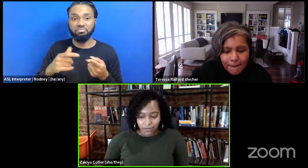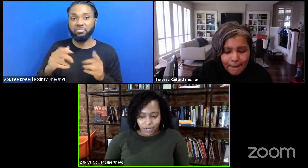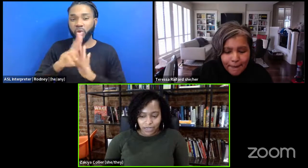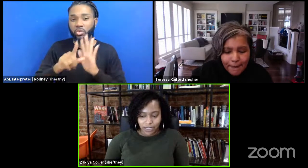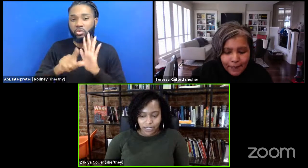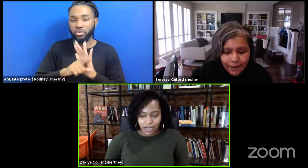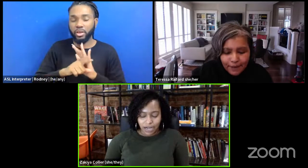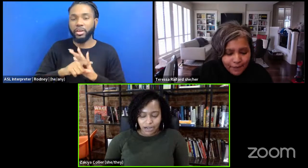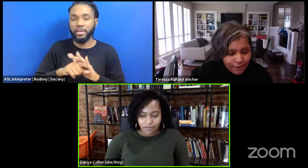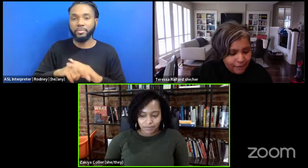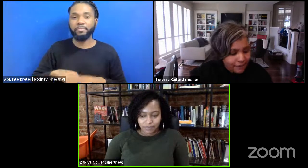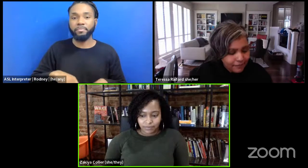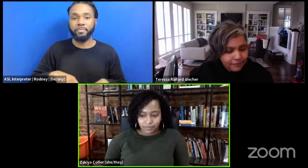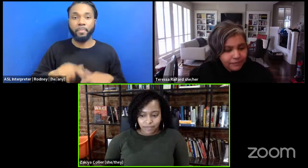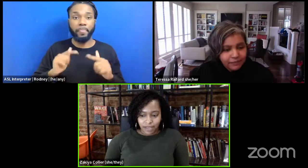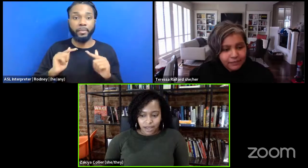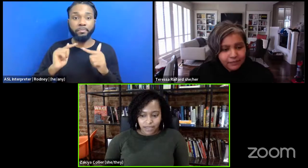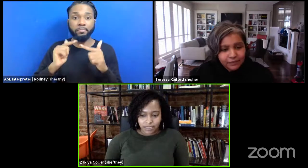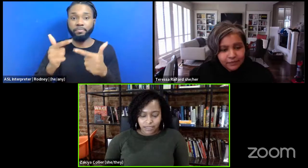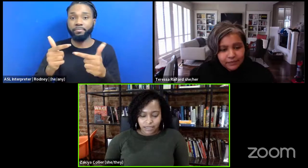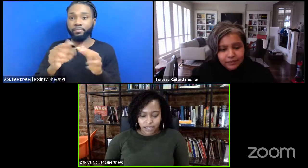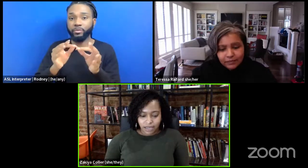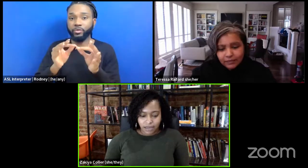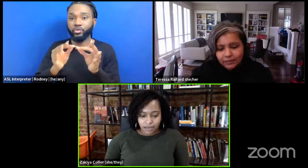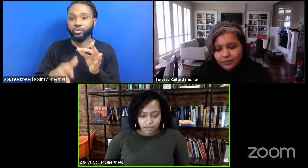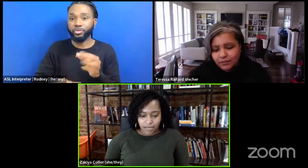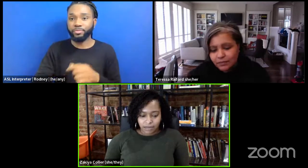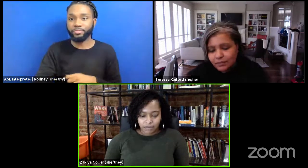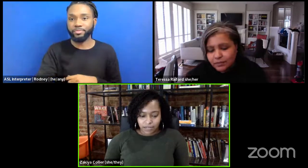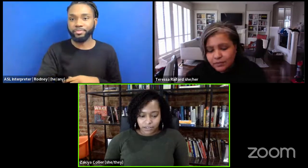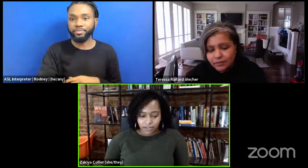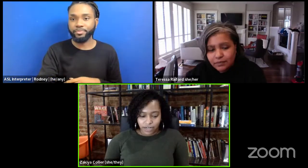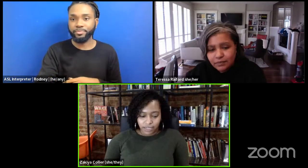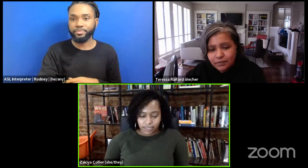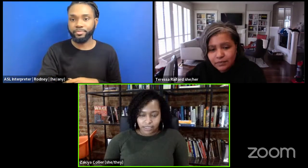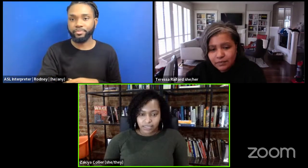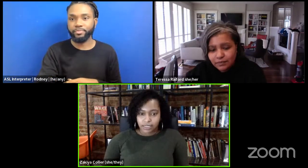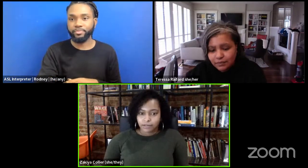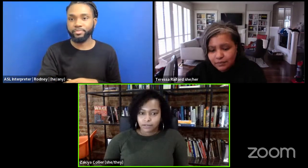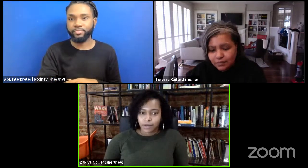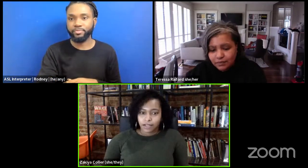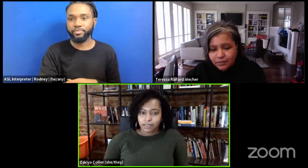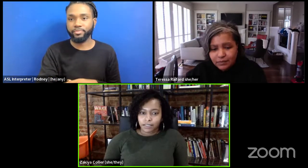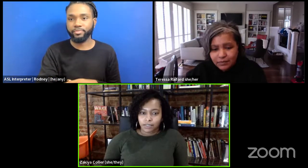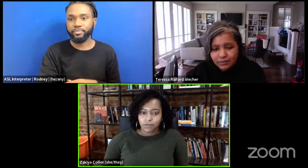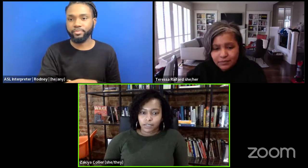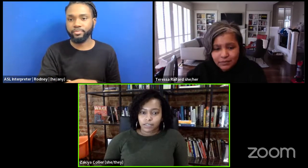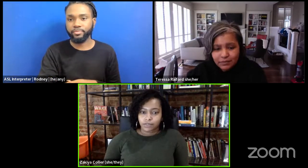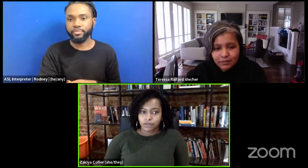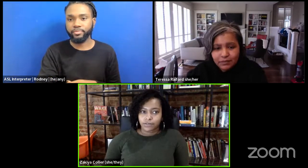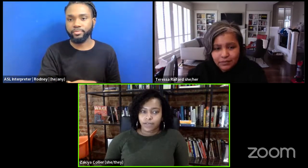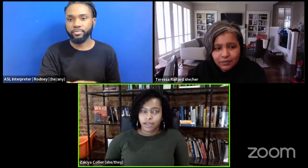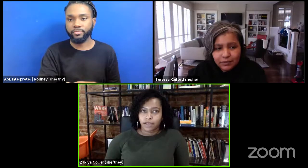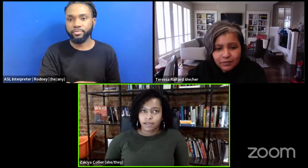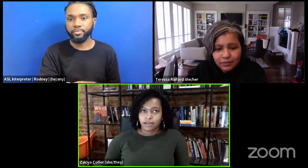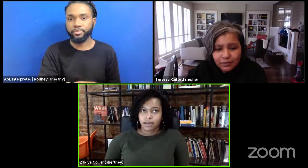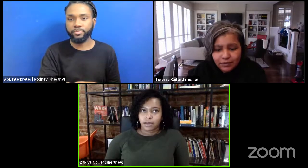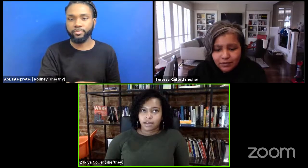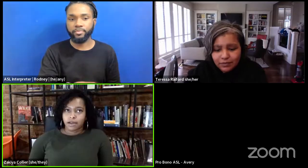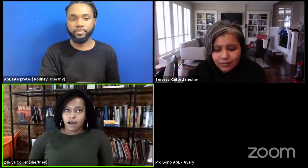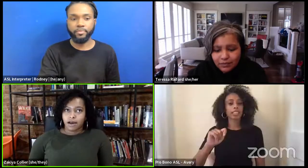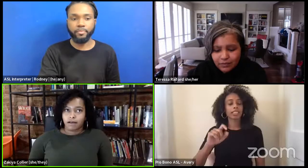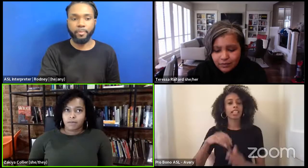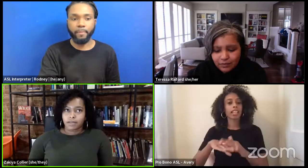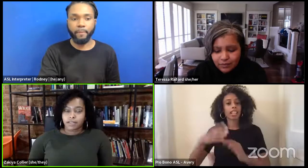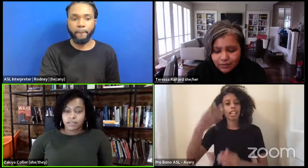undergrad, where, um, did a, my, my undergrad thesis in anthropology was sort of a,